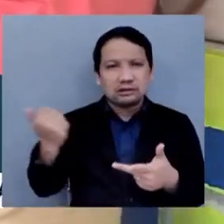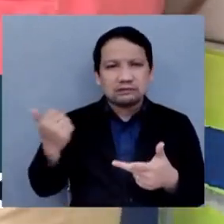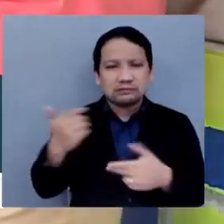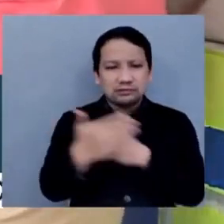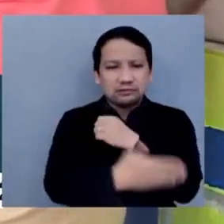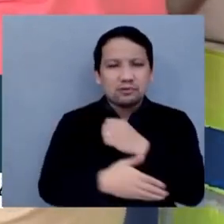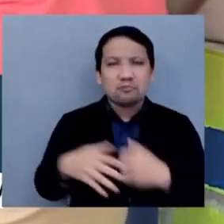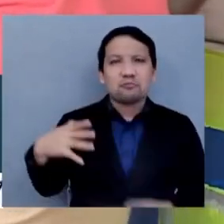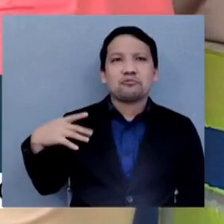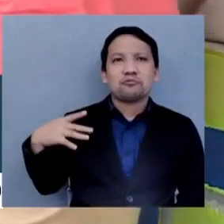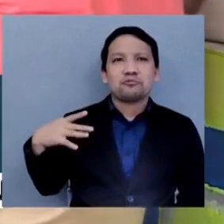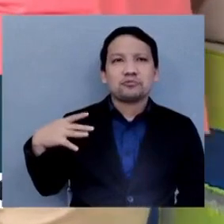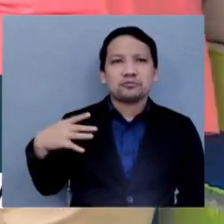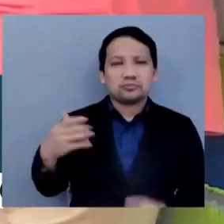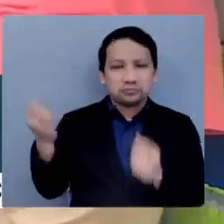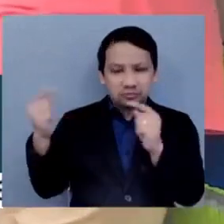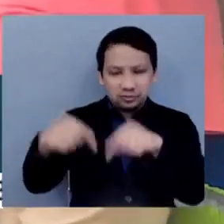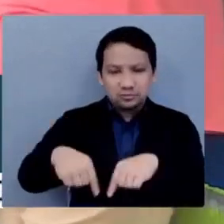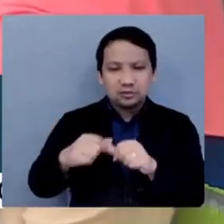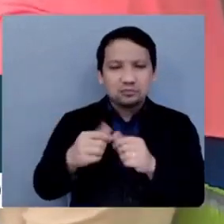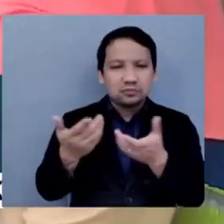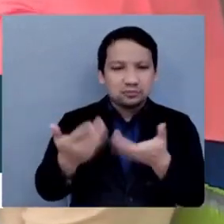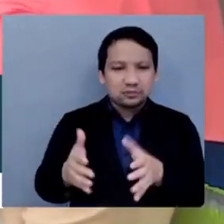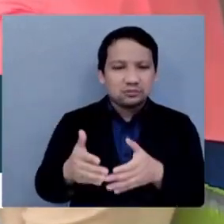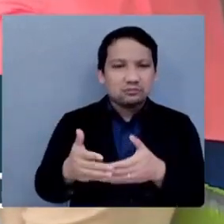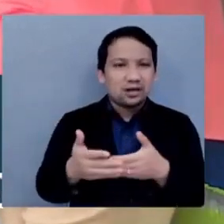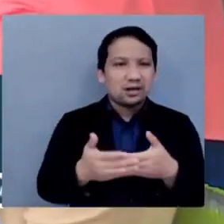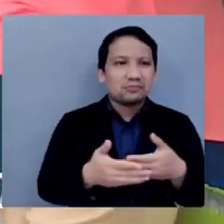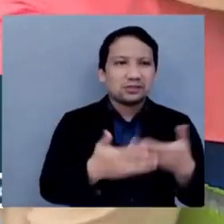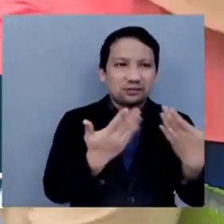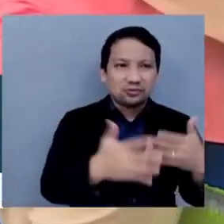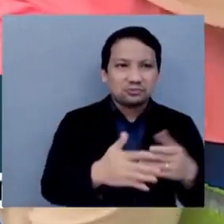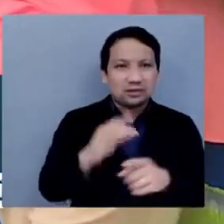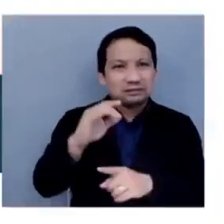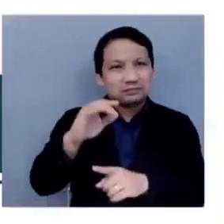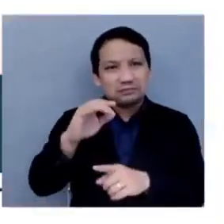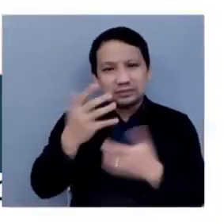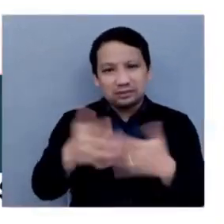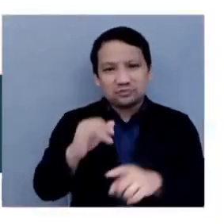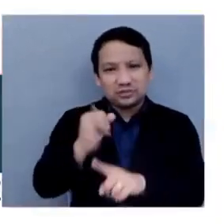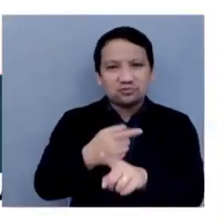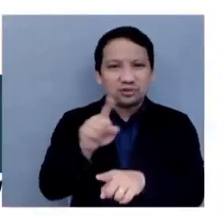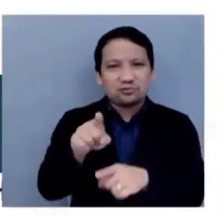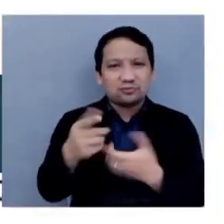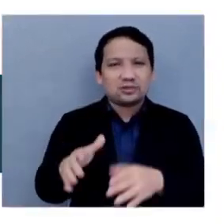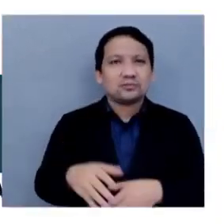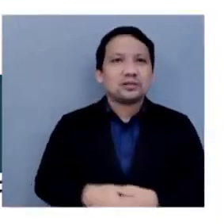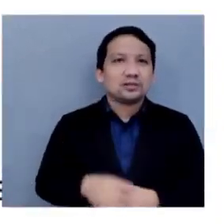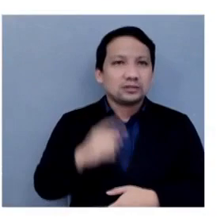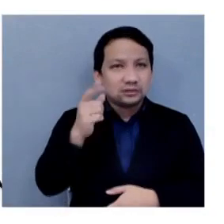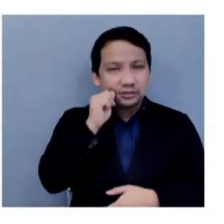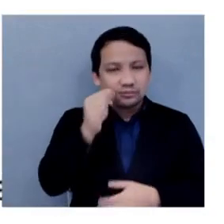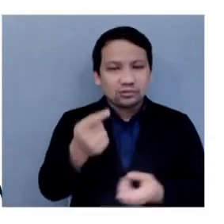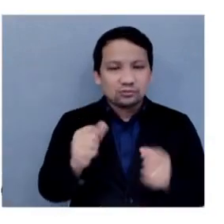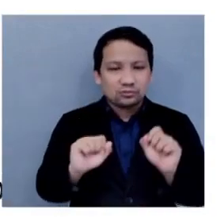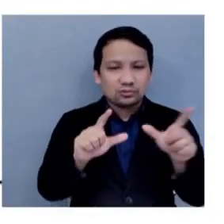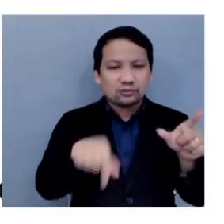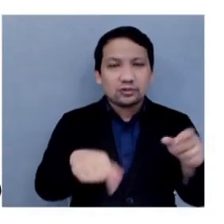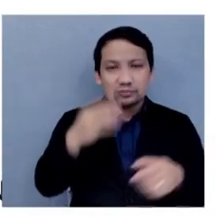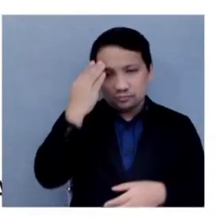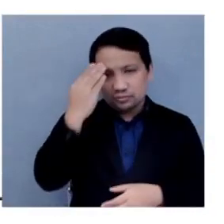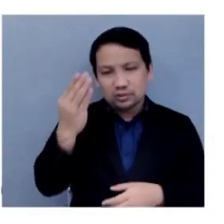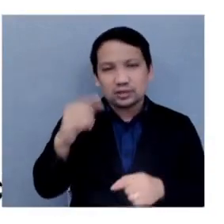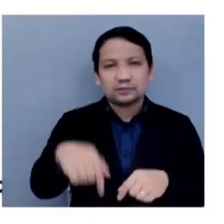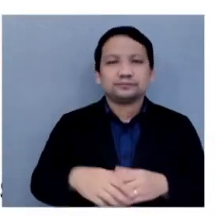and they expect it to come after New Year. Carmina. All right, thanks a lot. Zian Ambrosio there, joining us live from Bacawe